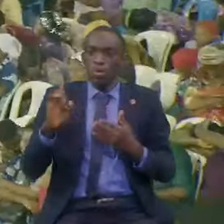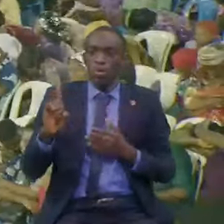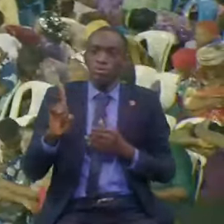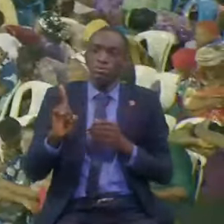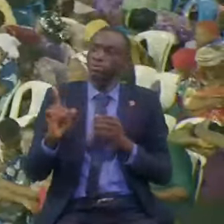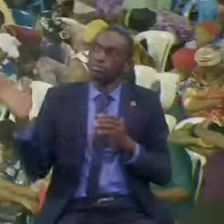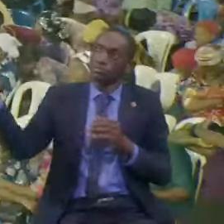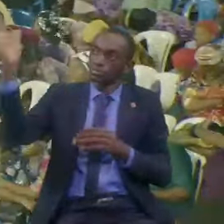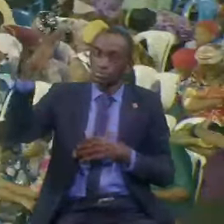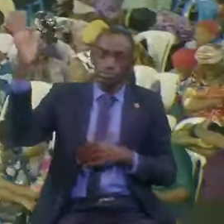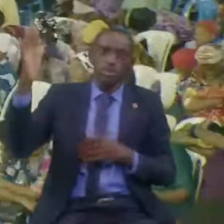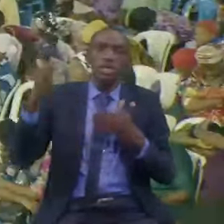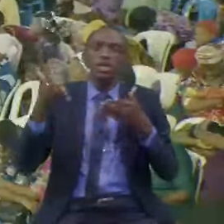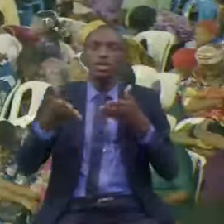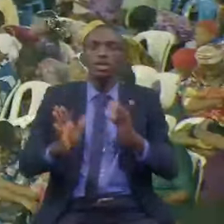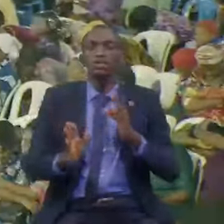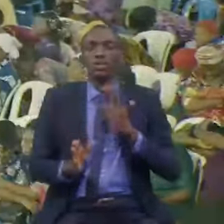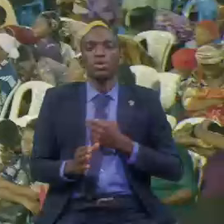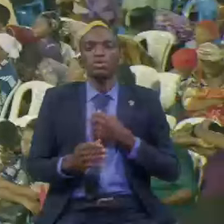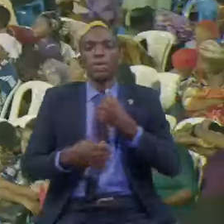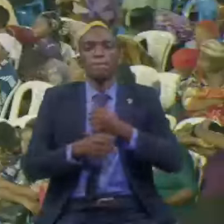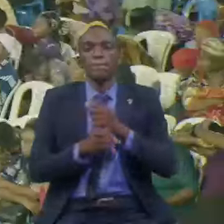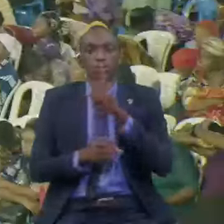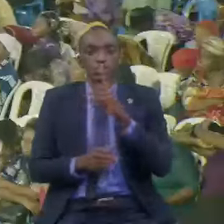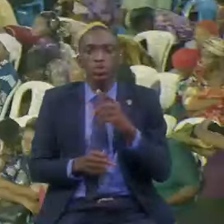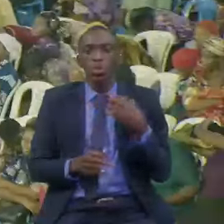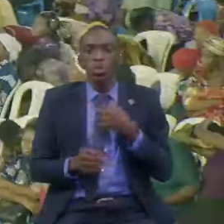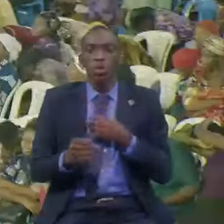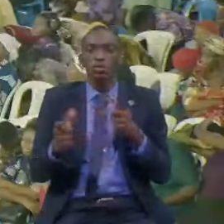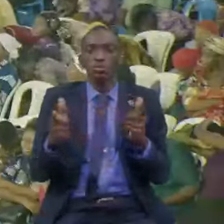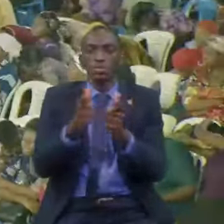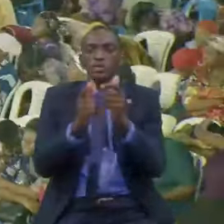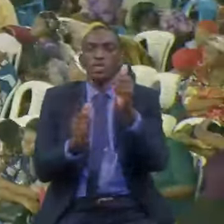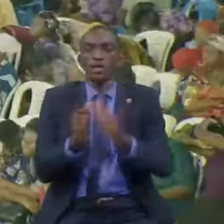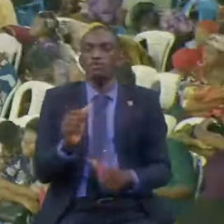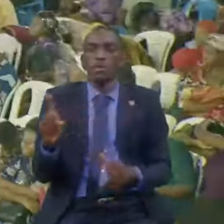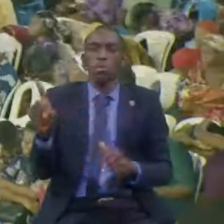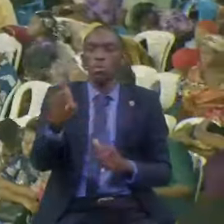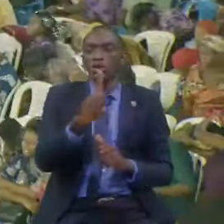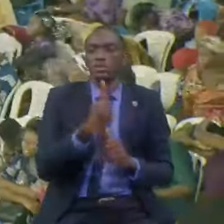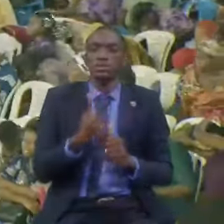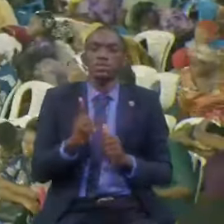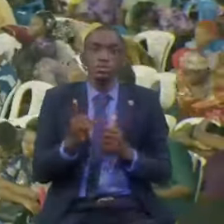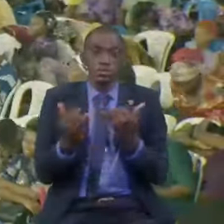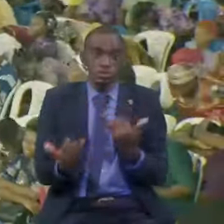we have attended to everyone. Tonight, everyone's chain will be